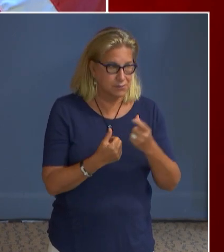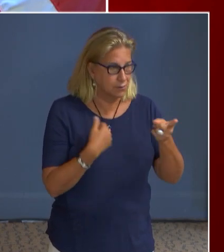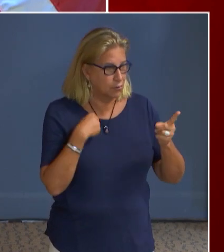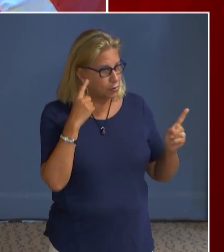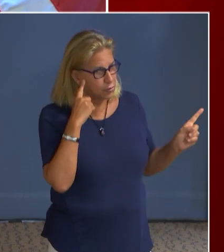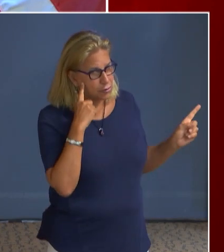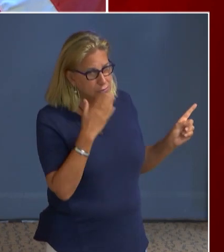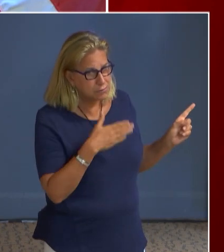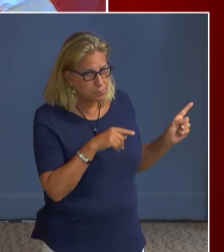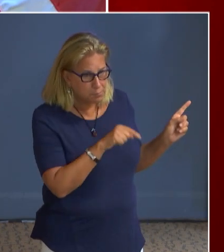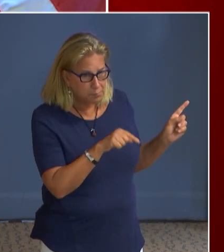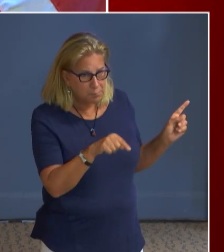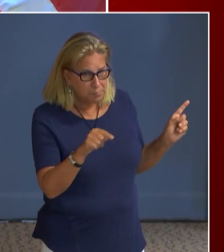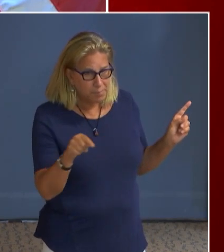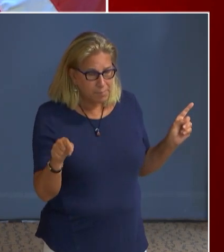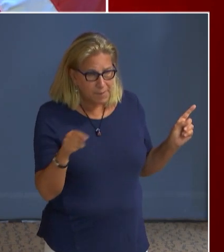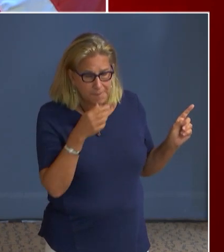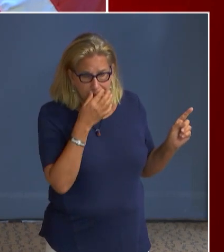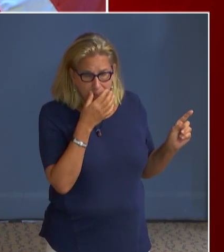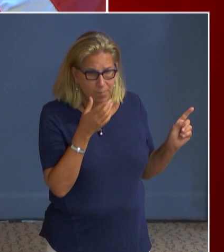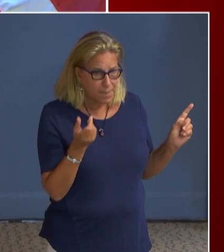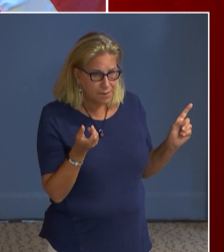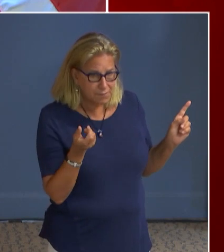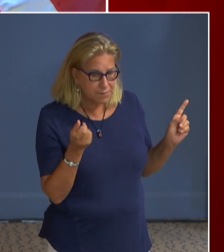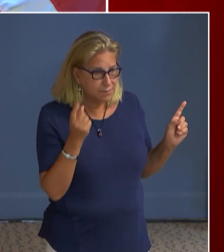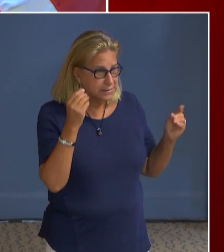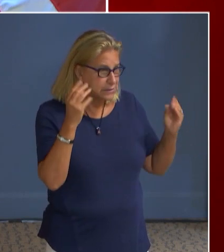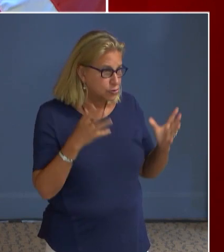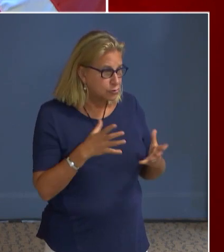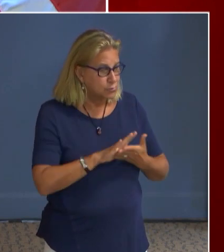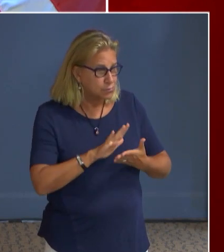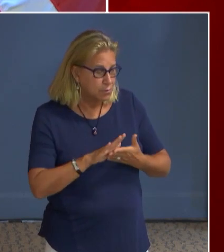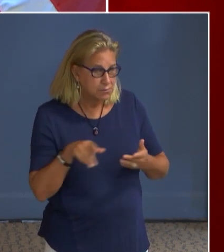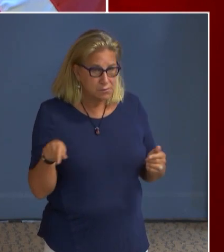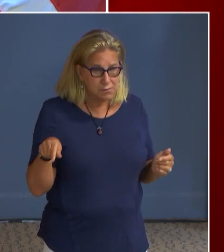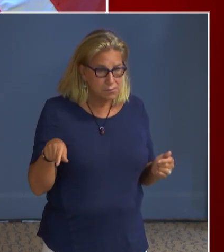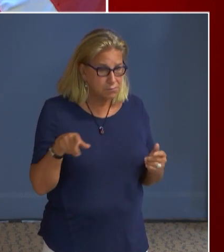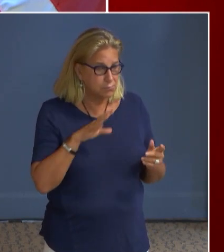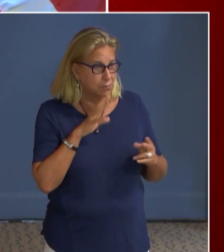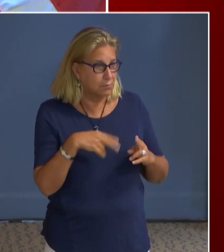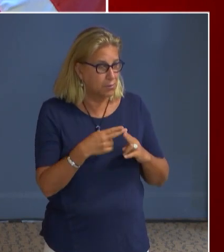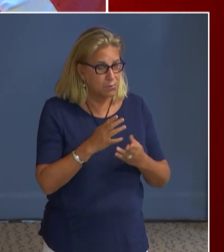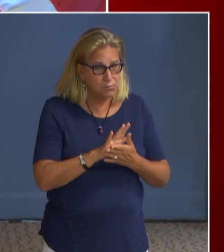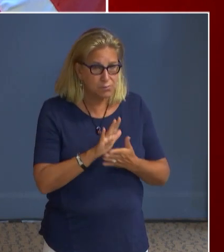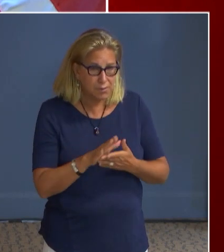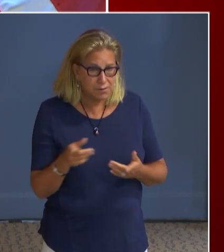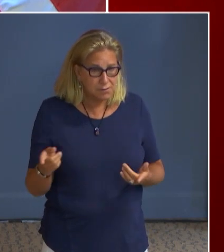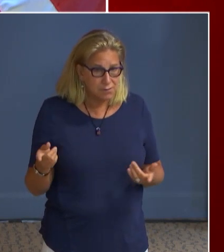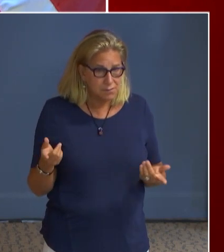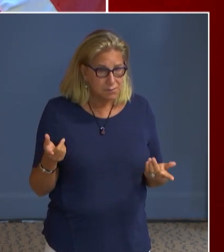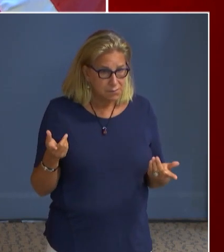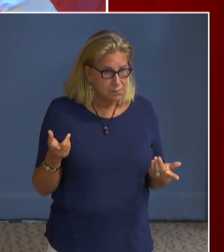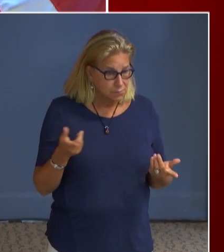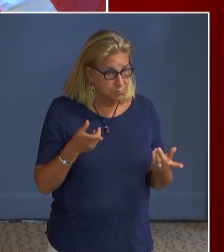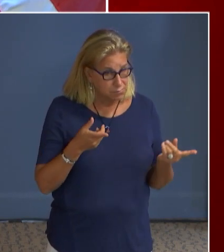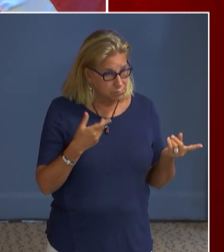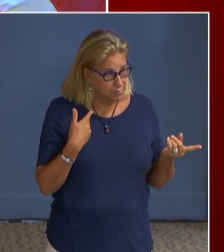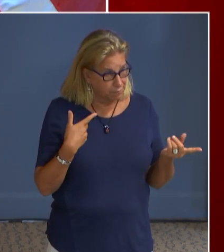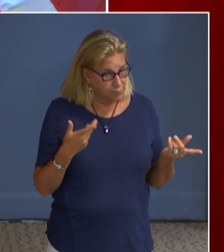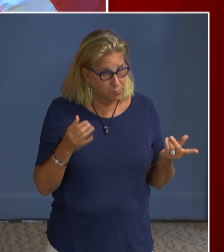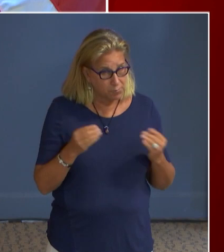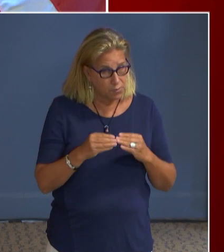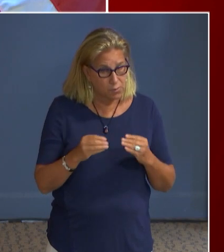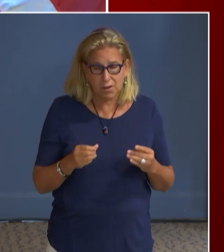exodus in workers, particularly teachers. Is that fueling this at all? I seen that here in DC? Sure. I can't speak